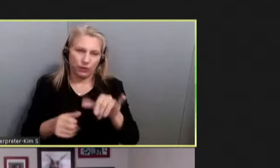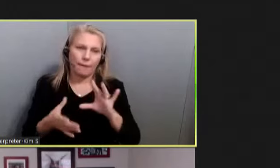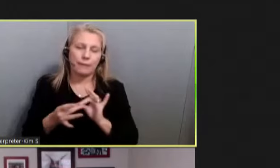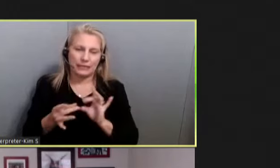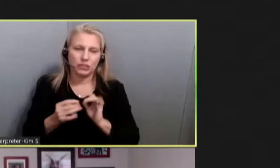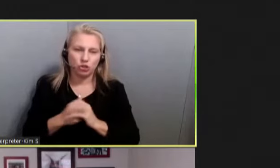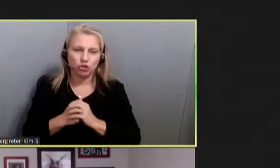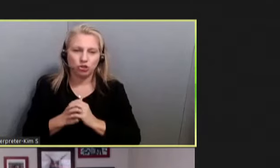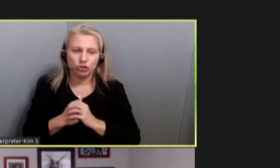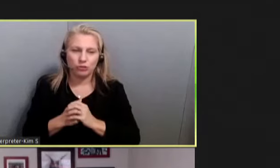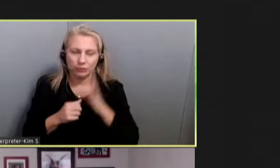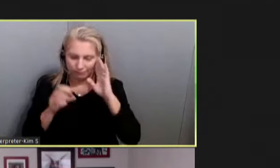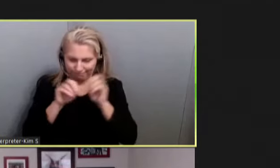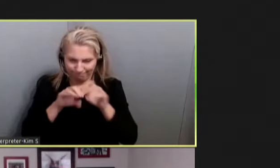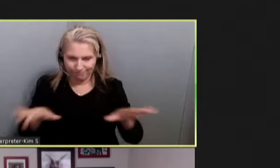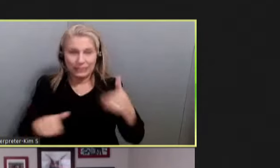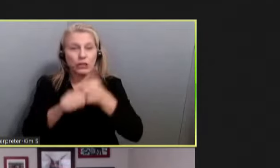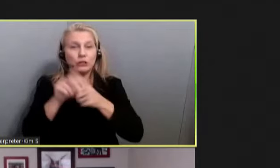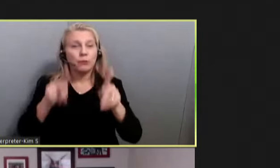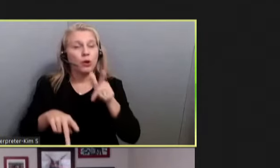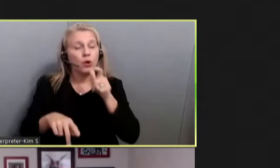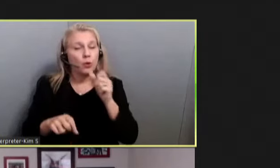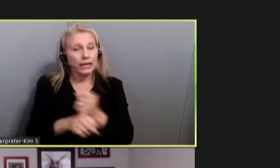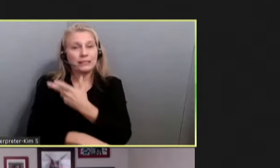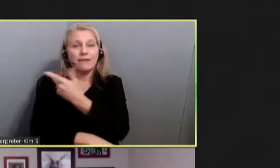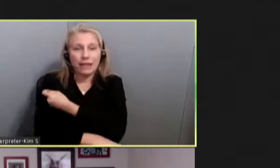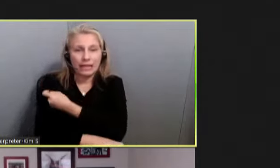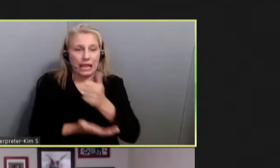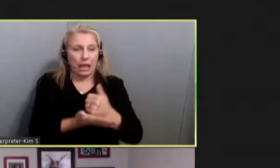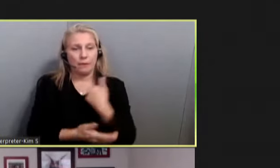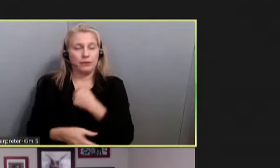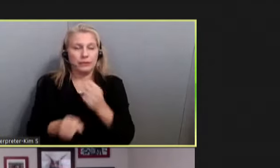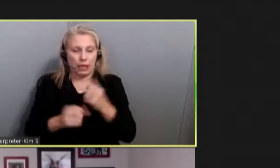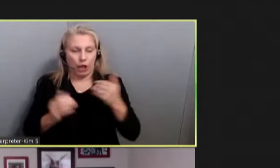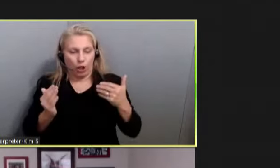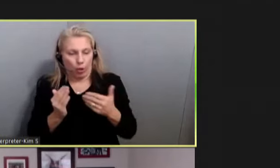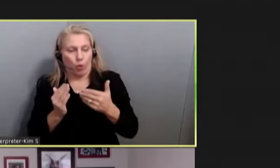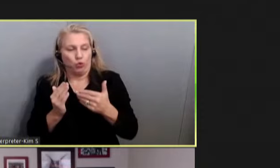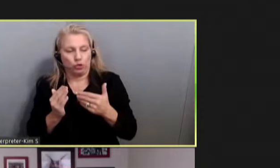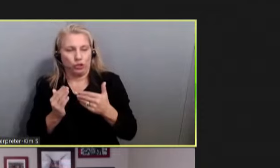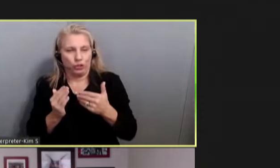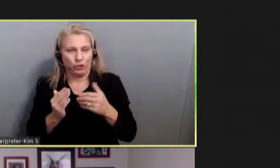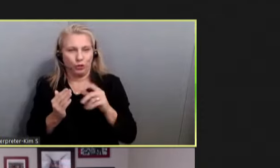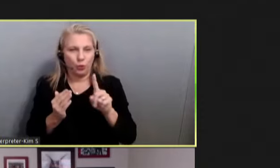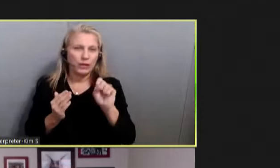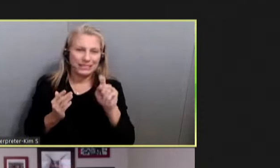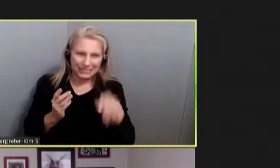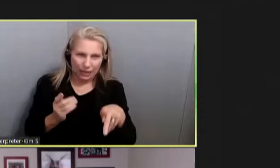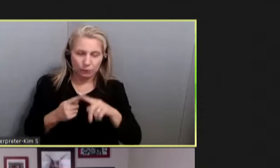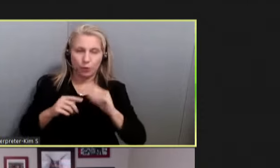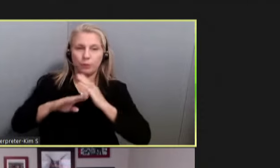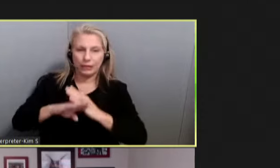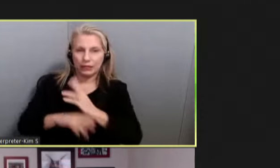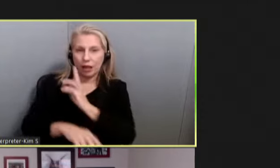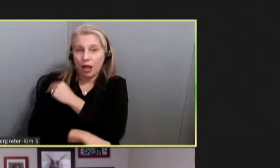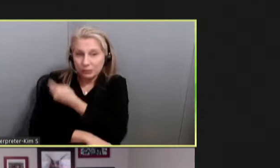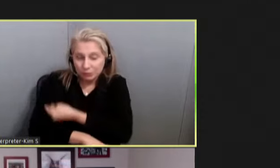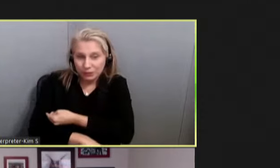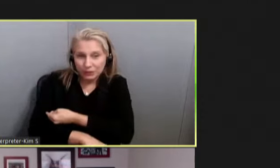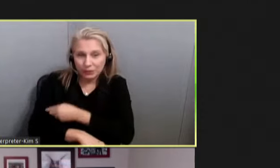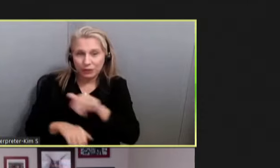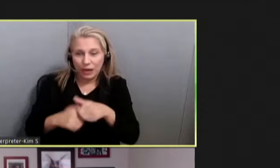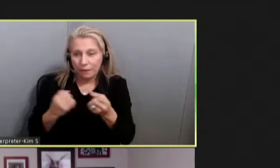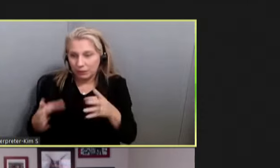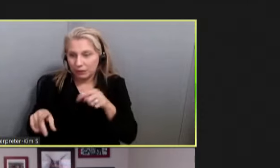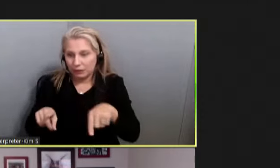because every single person who gets vaccinated helps us get one step closer to protecting our hospital capacity and seeing our lives